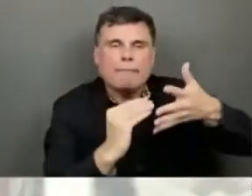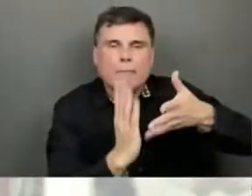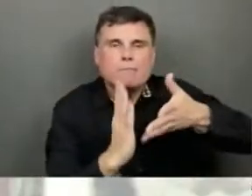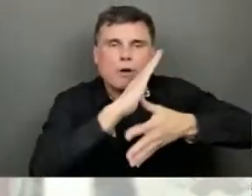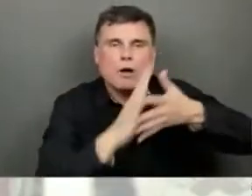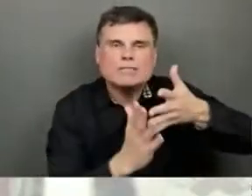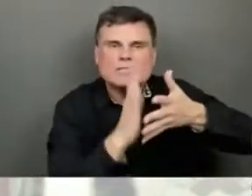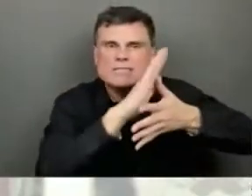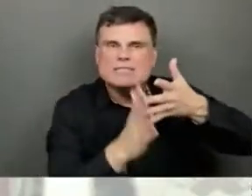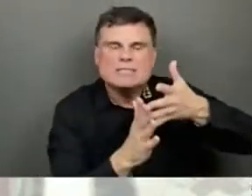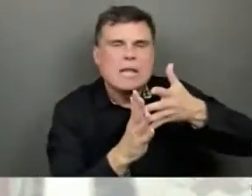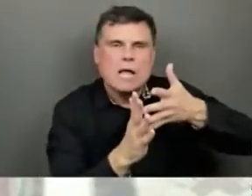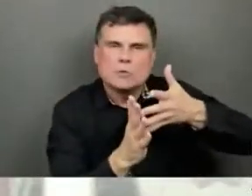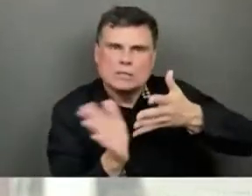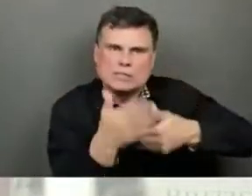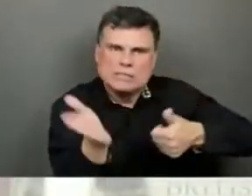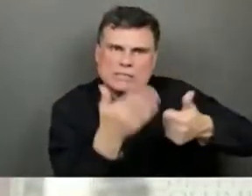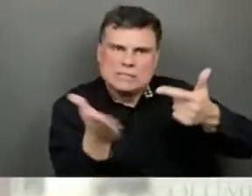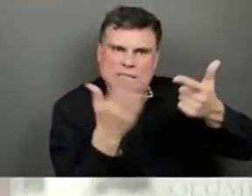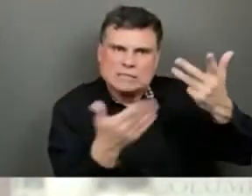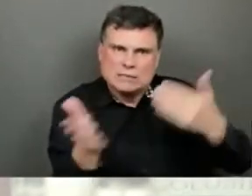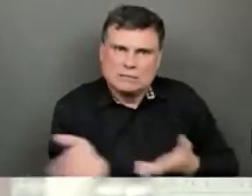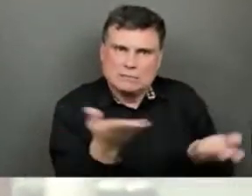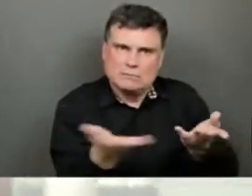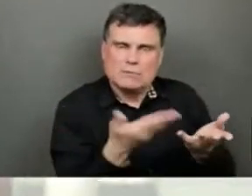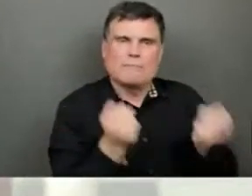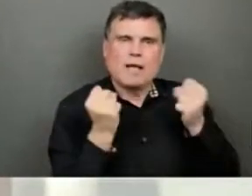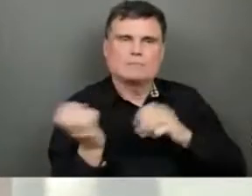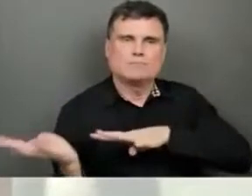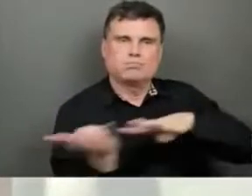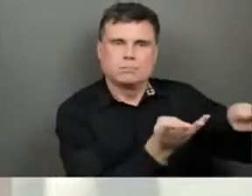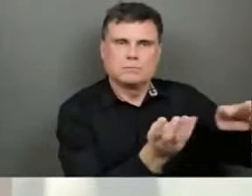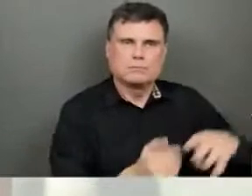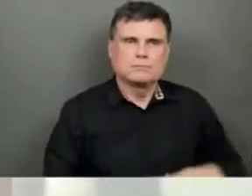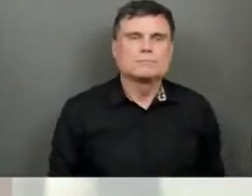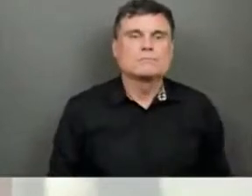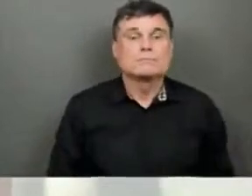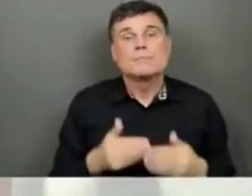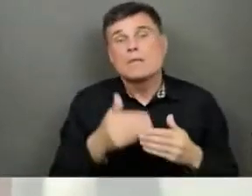Next question is Minister. Please go ahead.